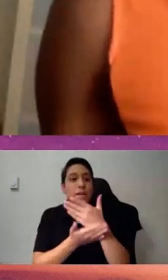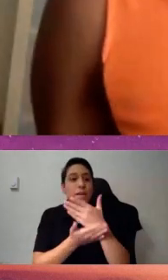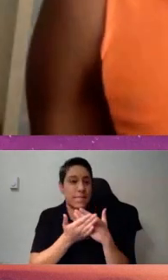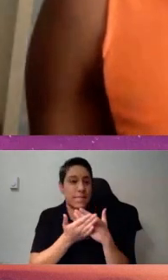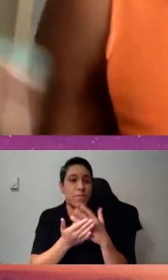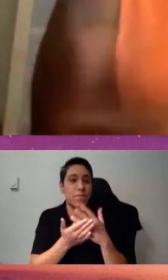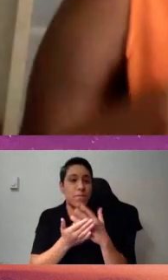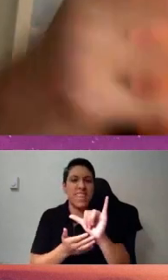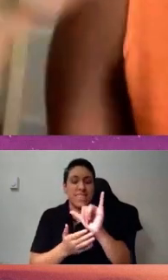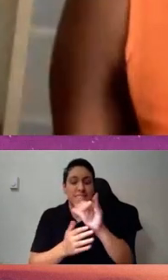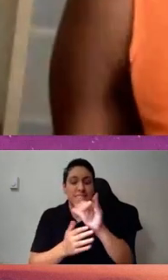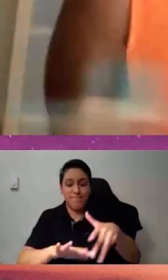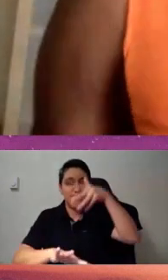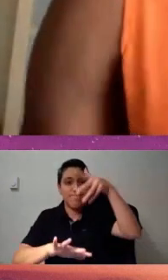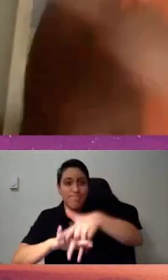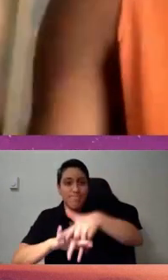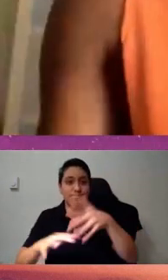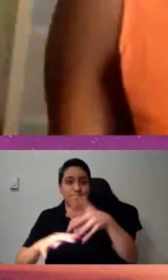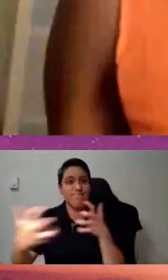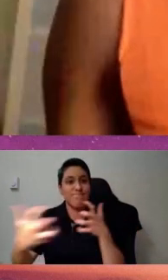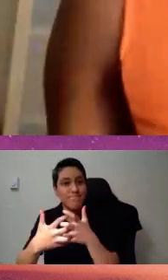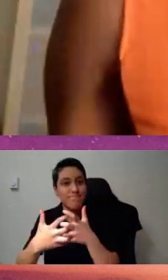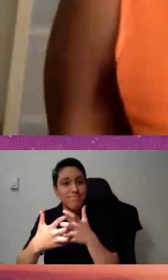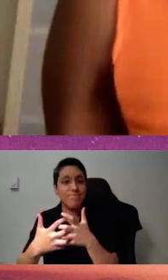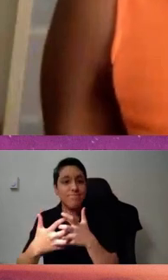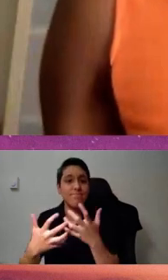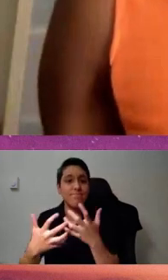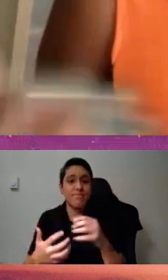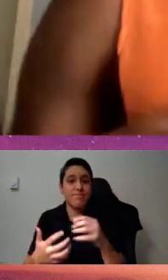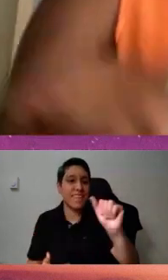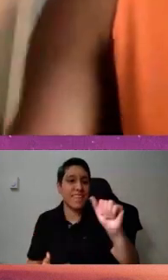assimilation. What if we lived in a world where we didn't have to,